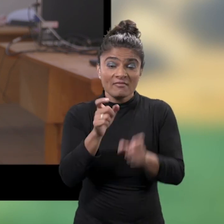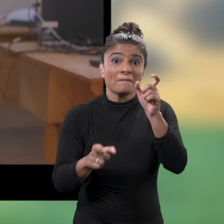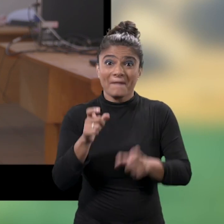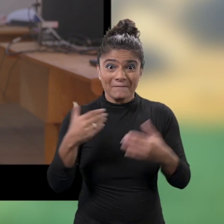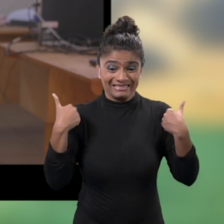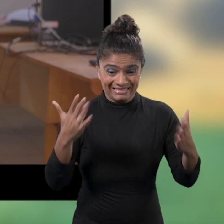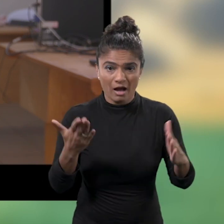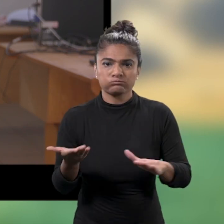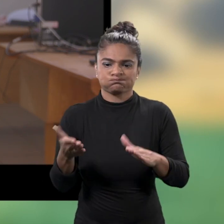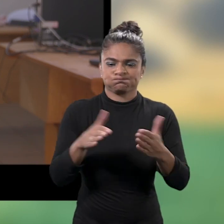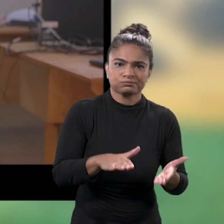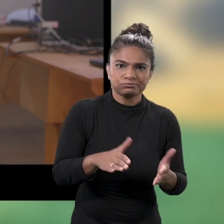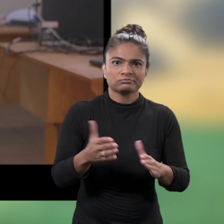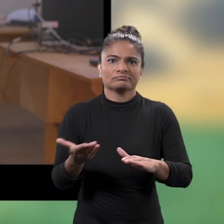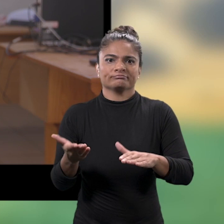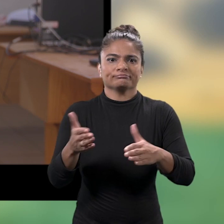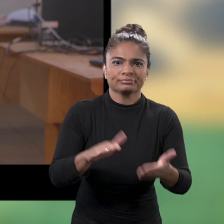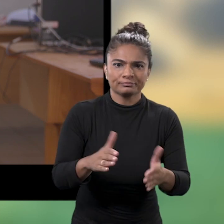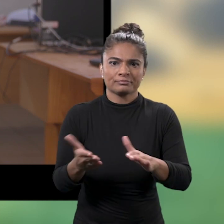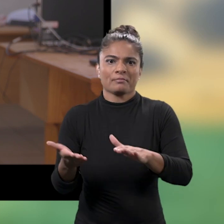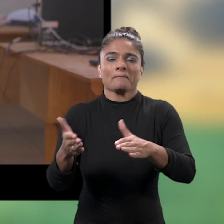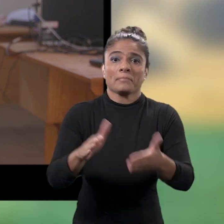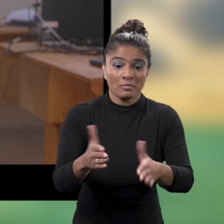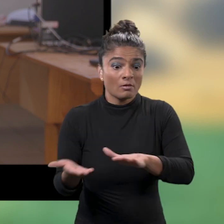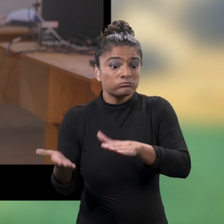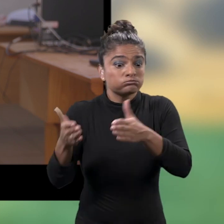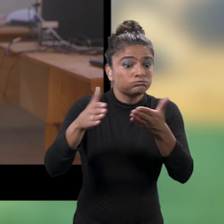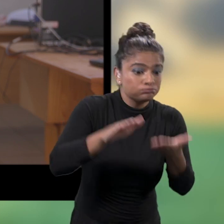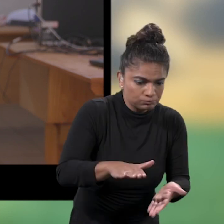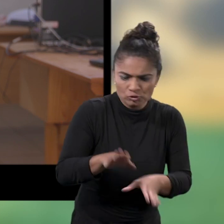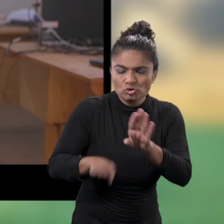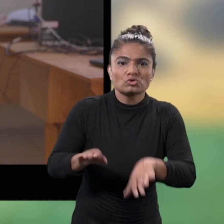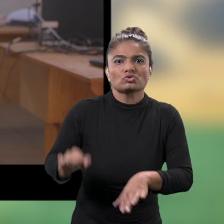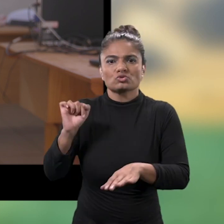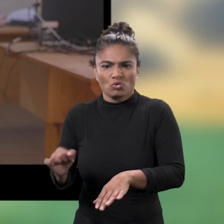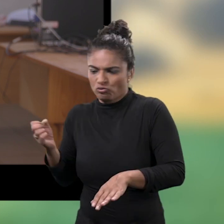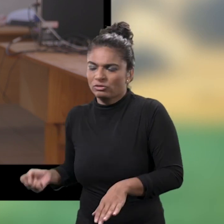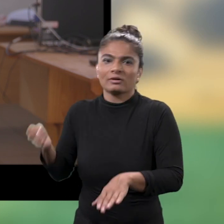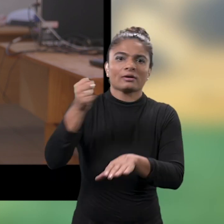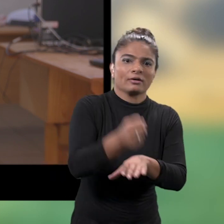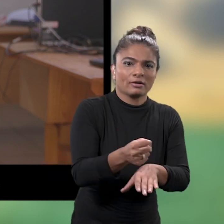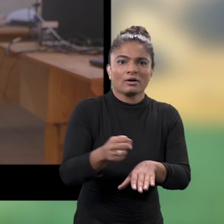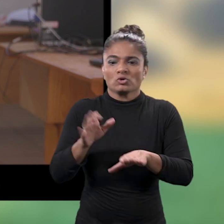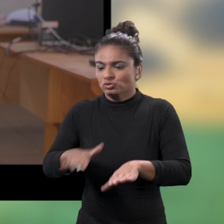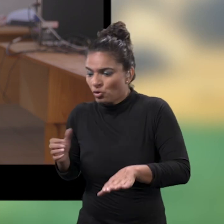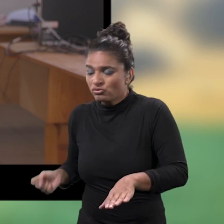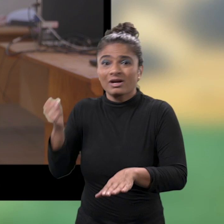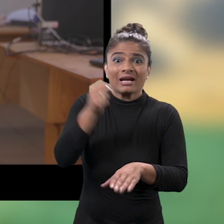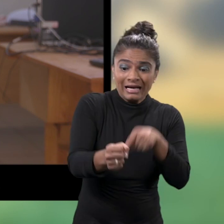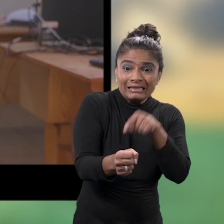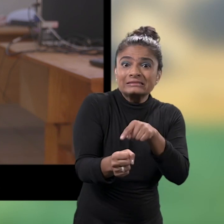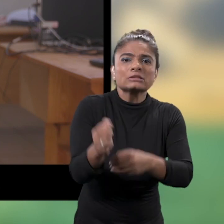bayalokanza bayabhubha babhubhile, and then ababhubhileko njalo bajamela bobani bantwana babo oyile ukuthi